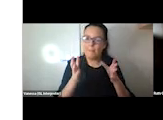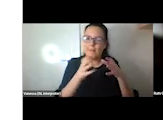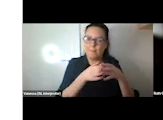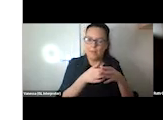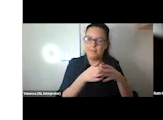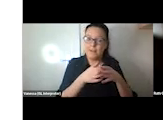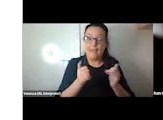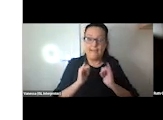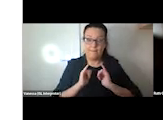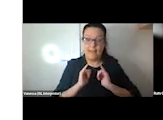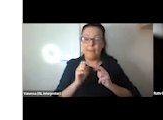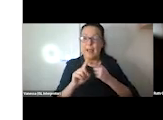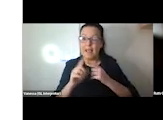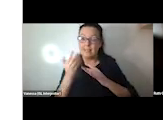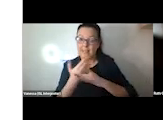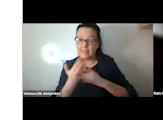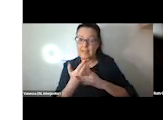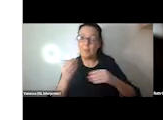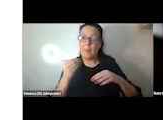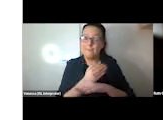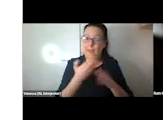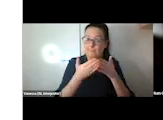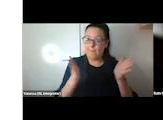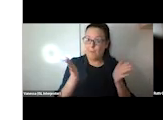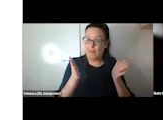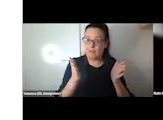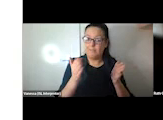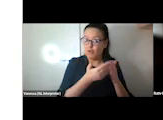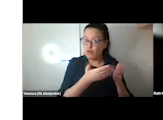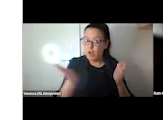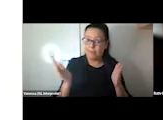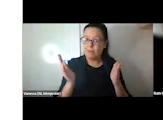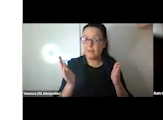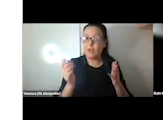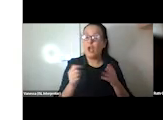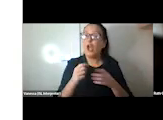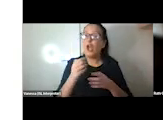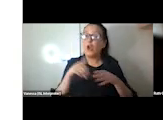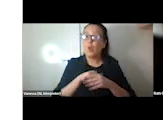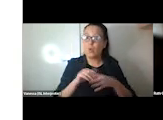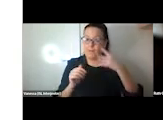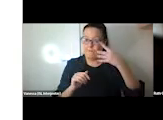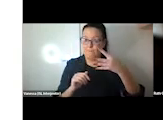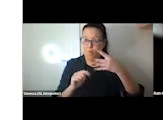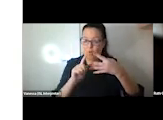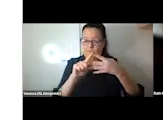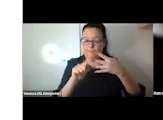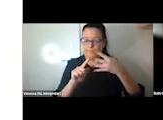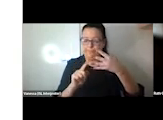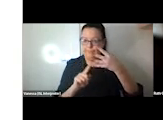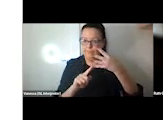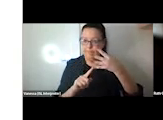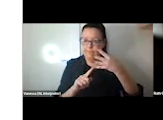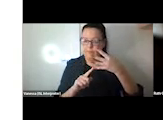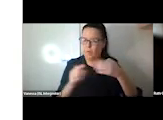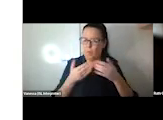by the public generally or a section of the public. And it includes, and there's 4 clauses for what's included under a definition of a